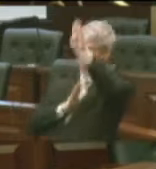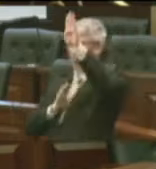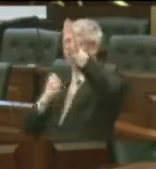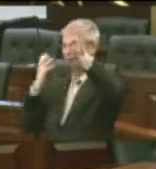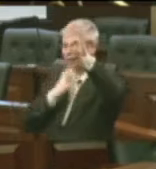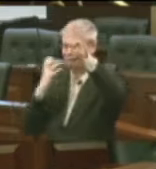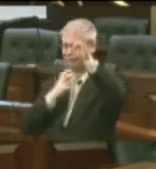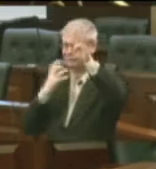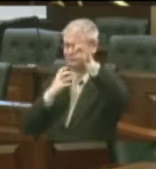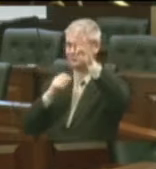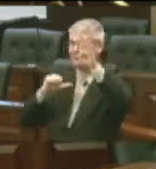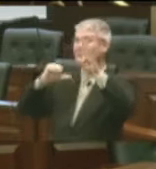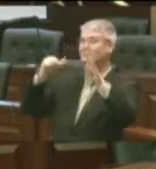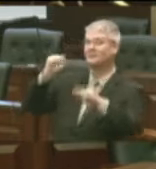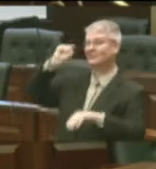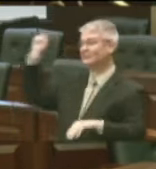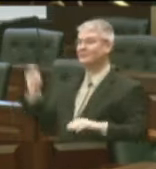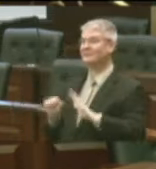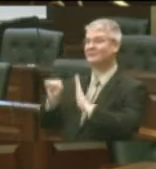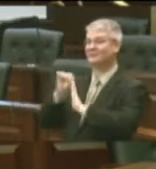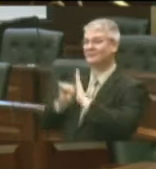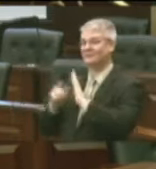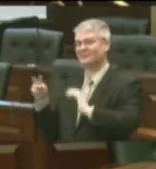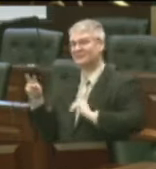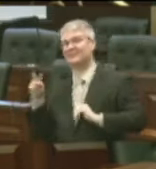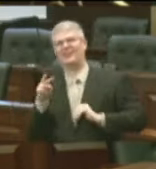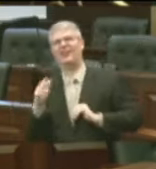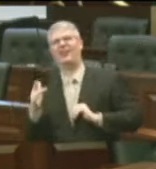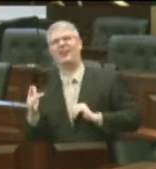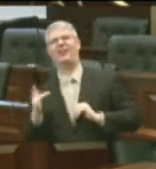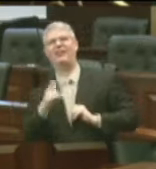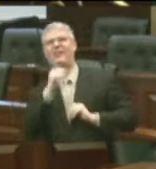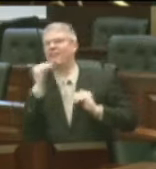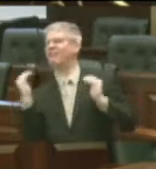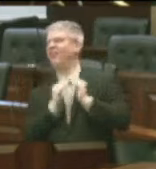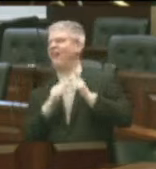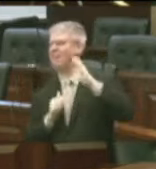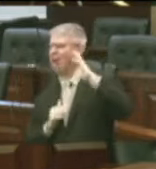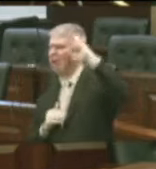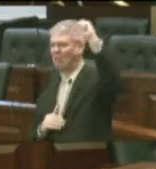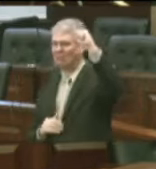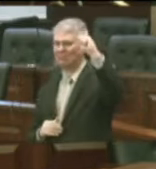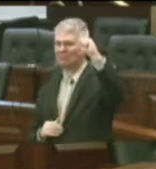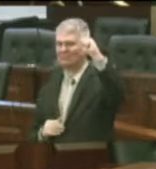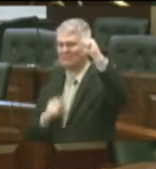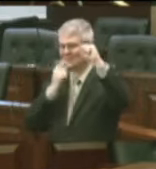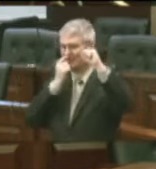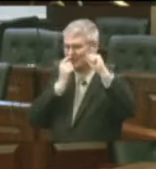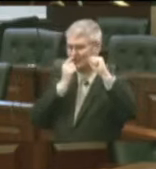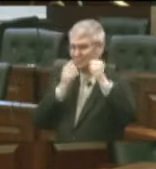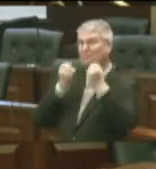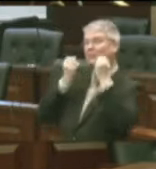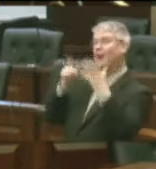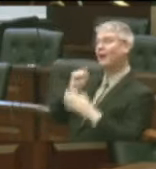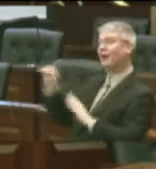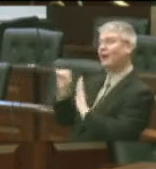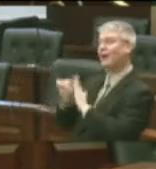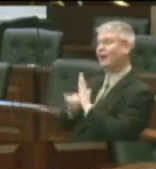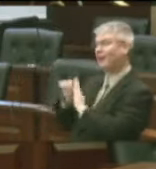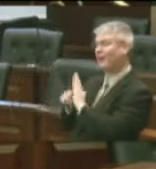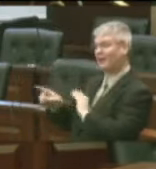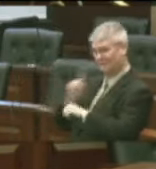faced anywhere from a 20 to 40% budget cuts in all areas, including education. In